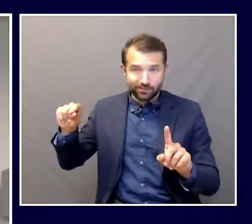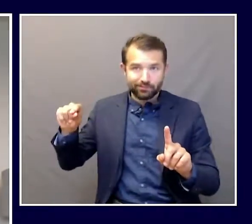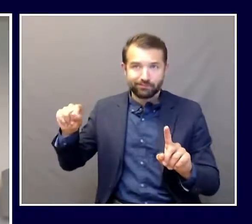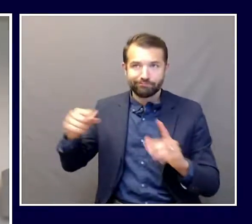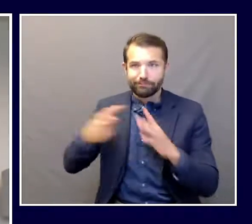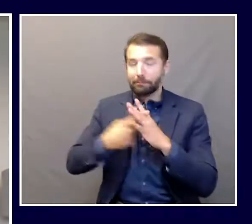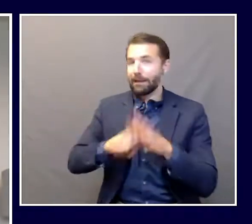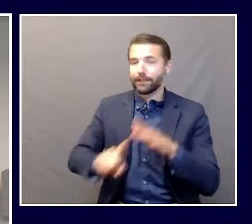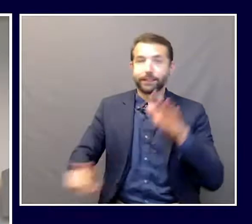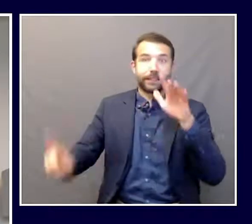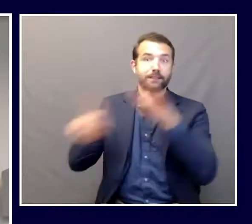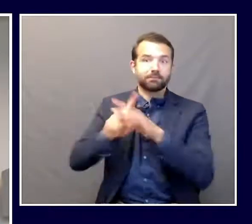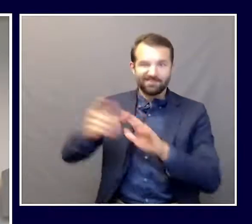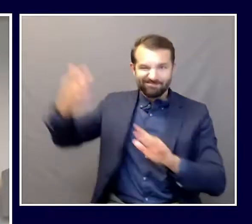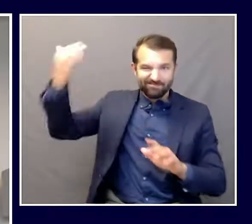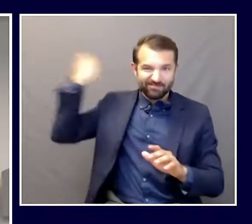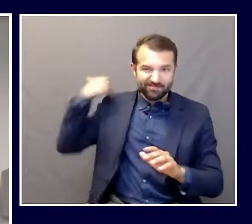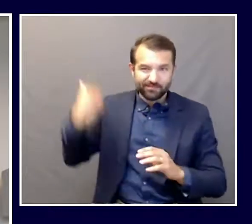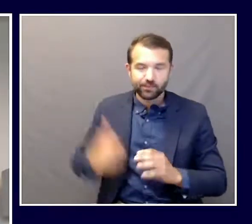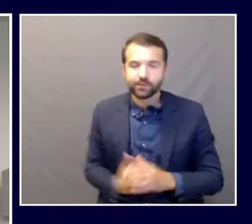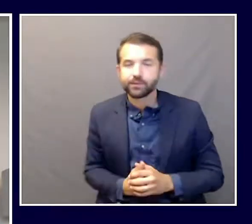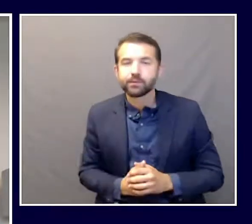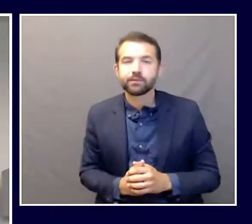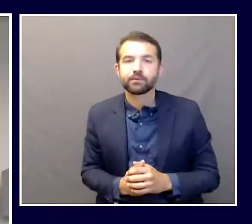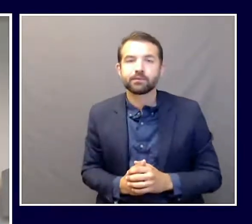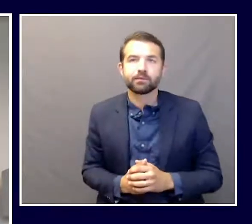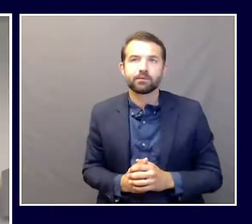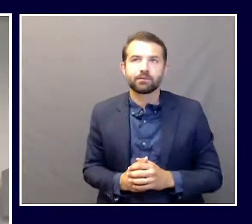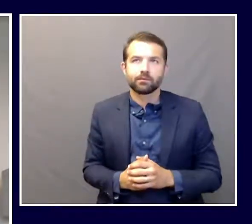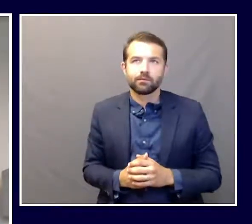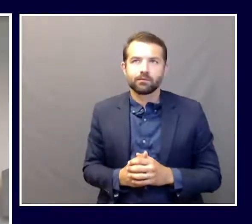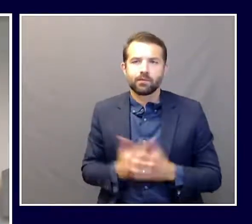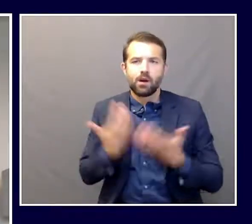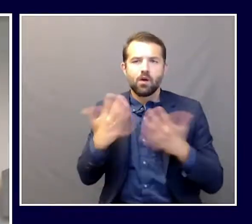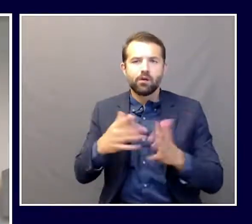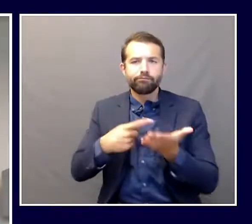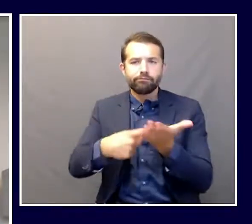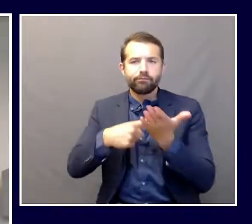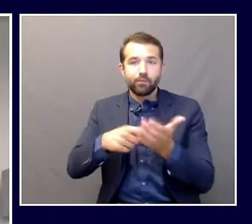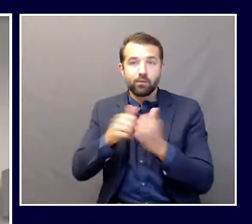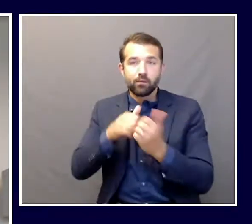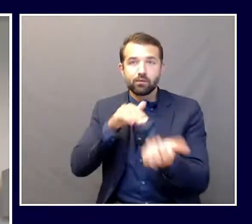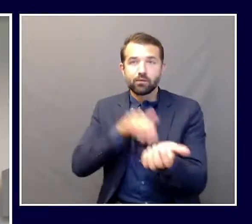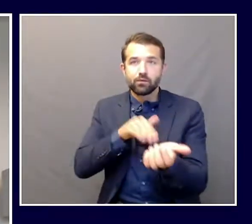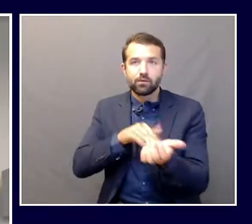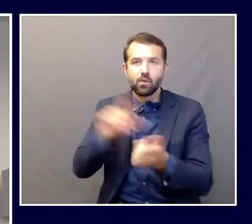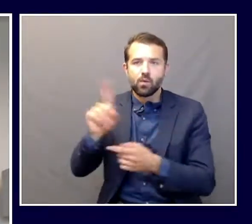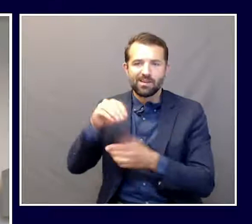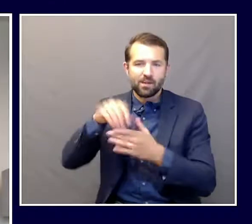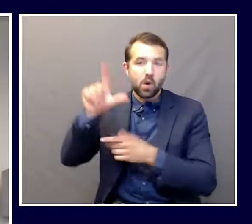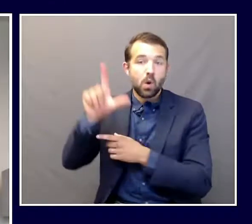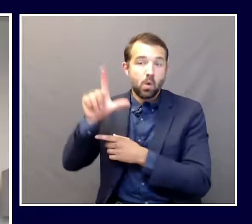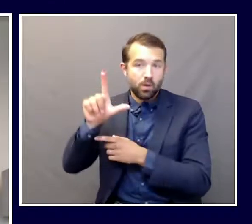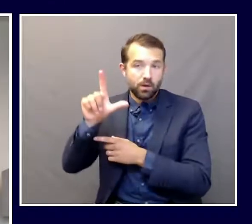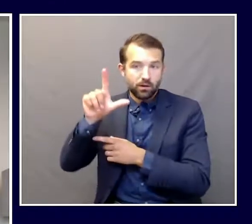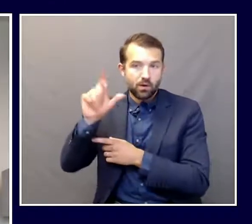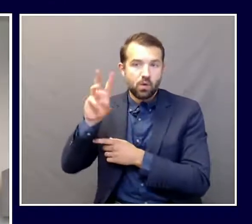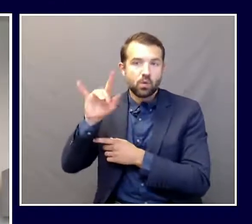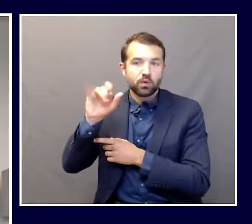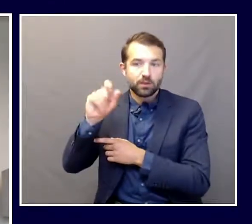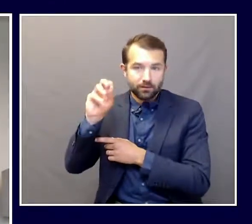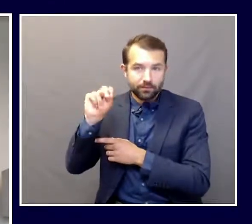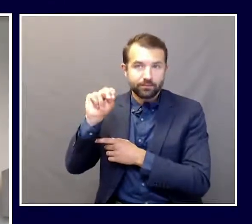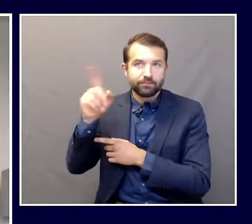of doctors and nurses from the Lewiston area about a week ago, and some of them said that they worked